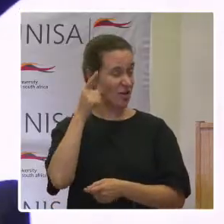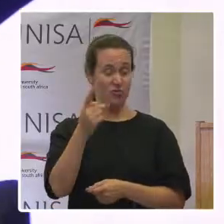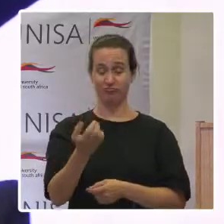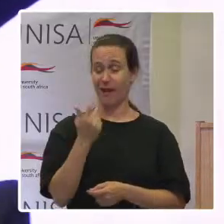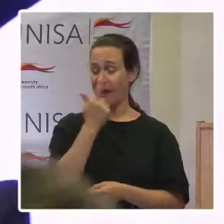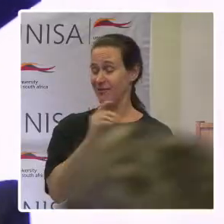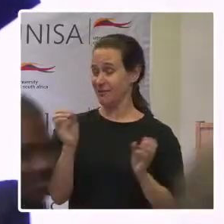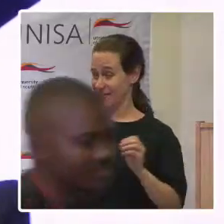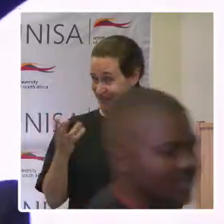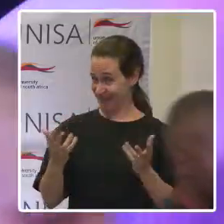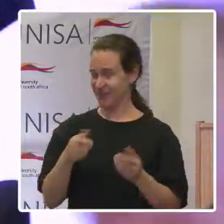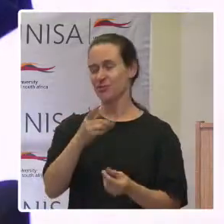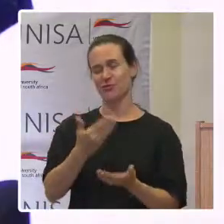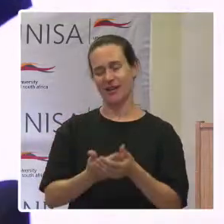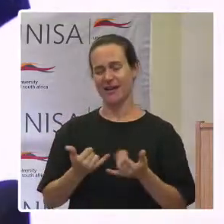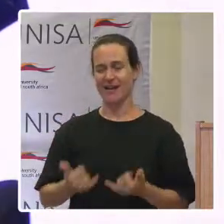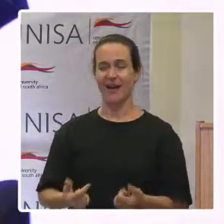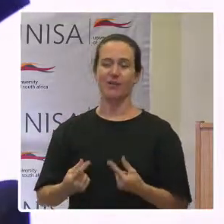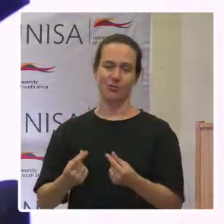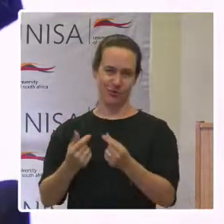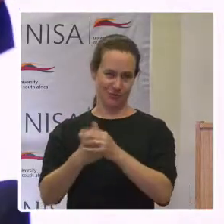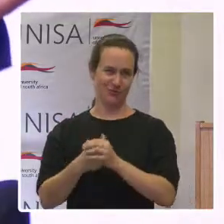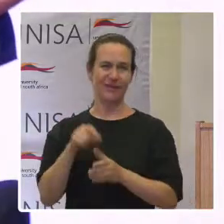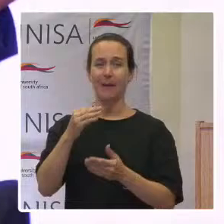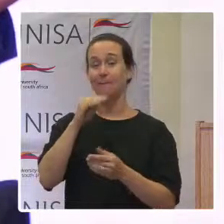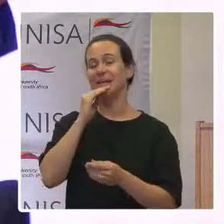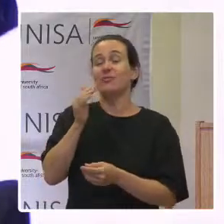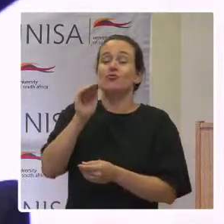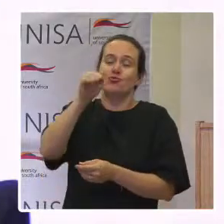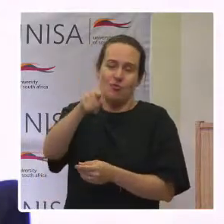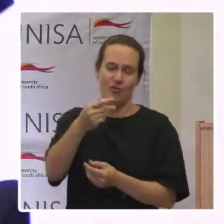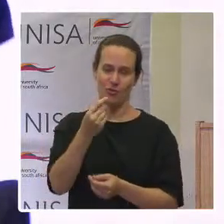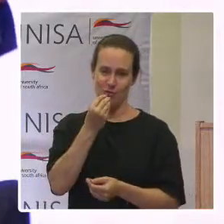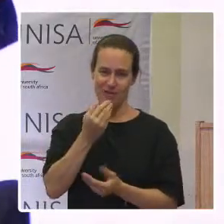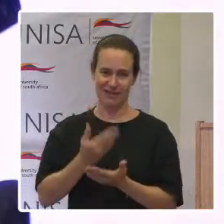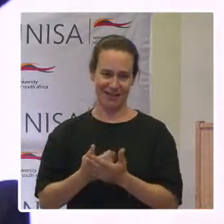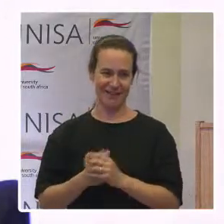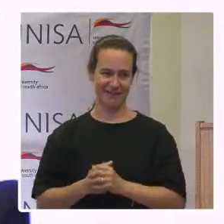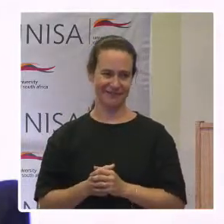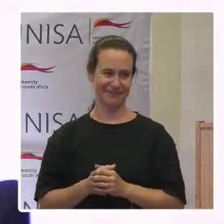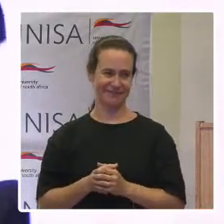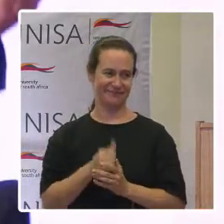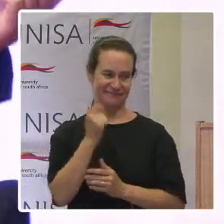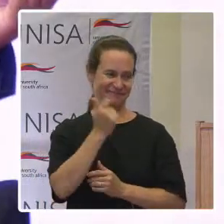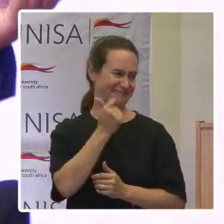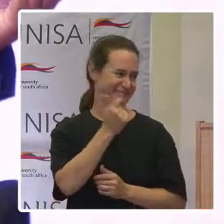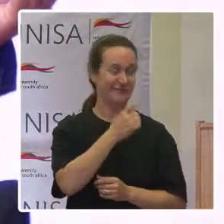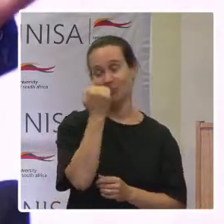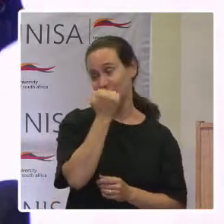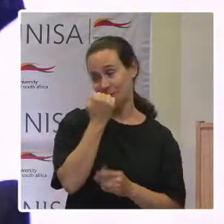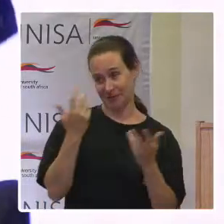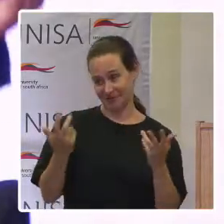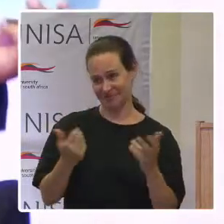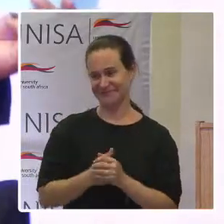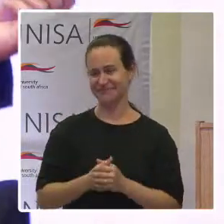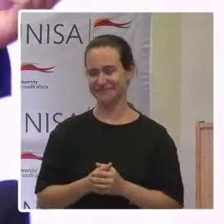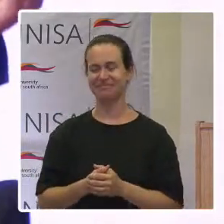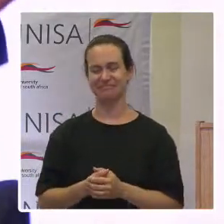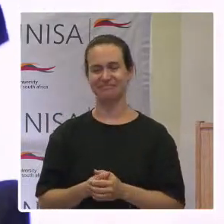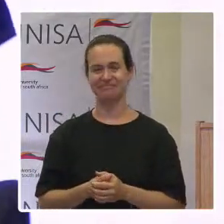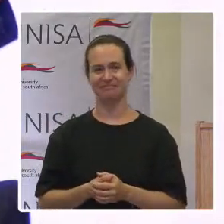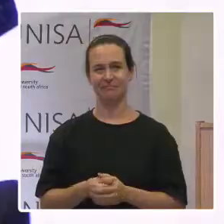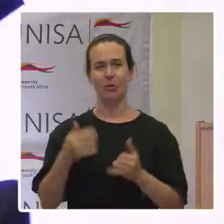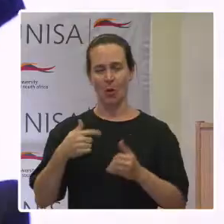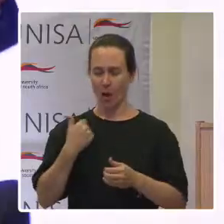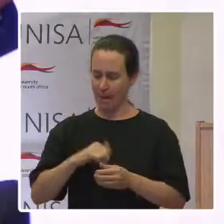You can still do it now so that you can eat tomorrow. Survey 1 and survey 2. Let's produce